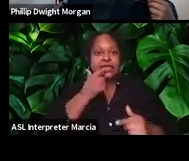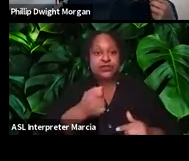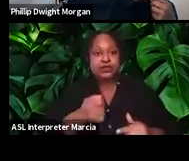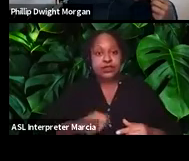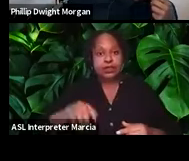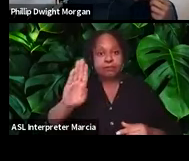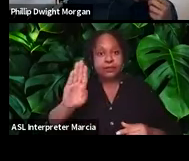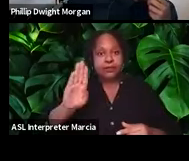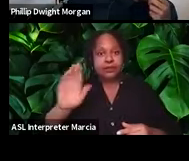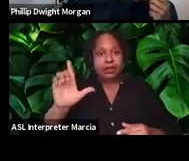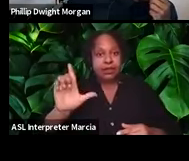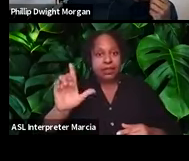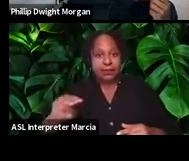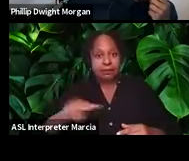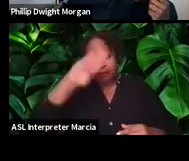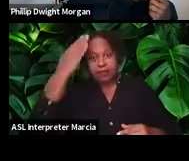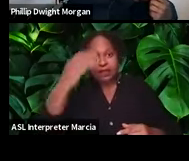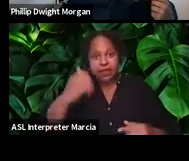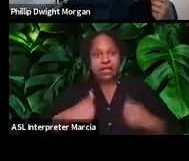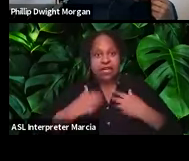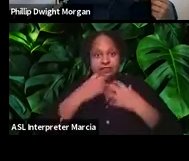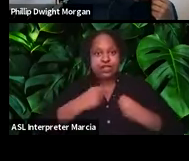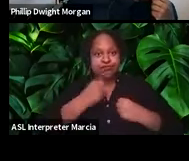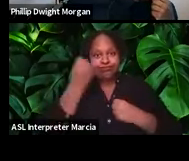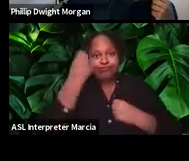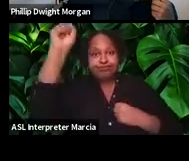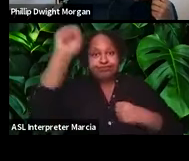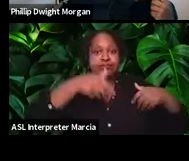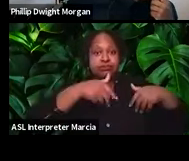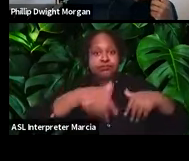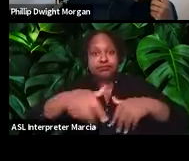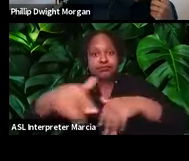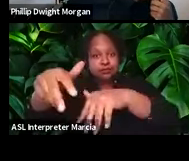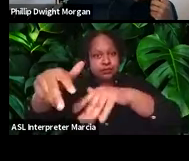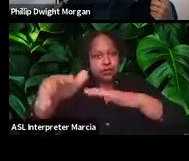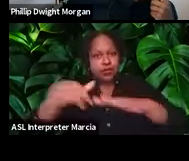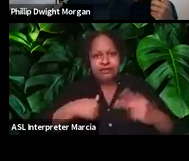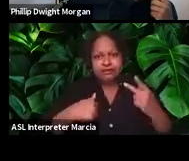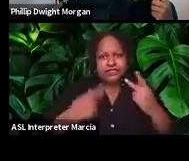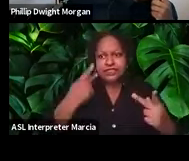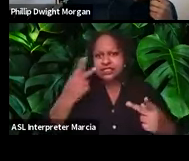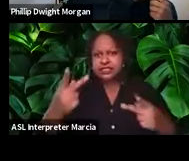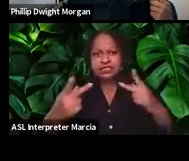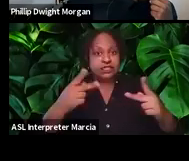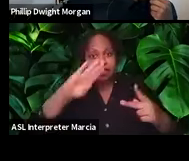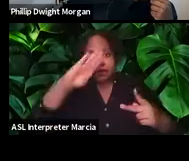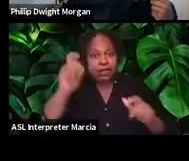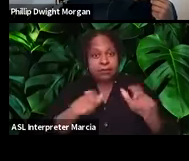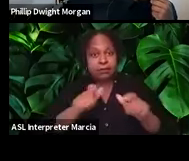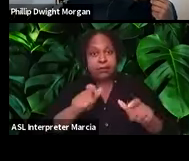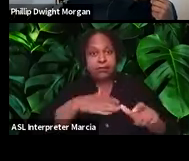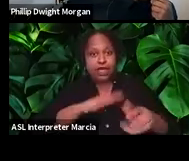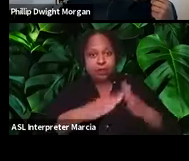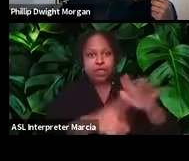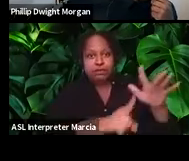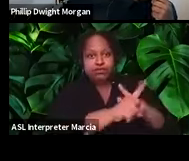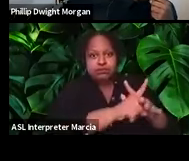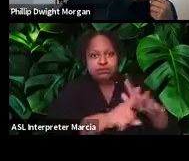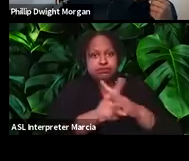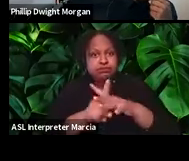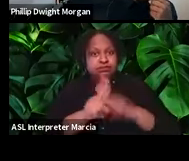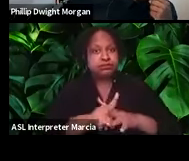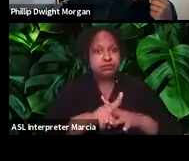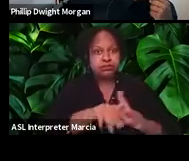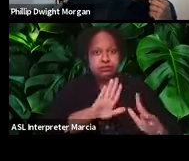happened because I have seen a lot of Black folks that I have never seen in my community. So it was an opportunity,